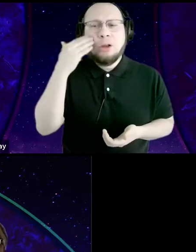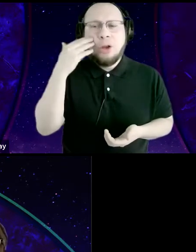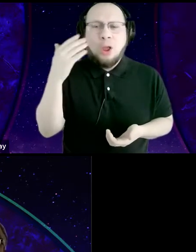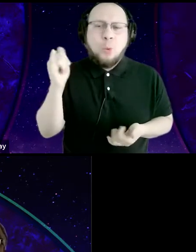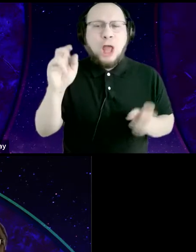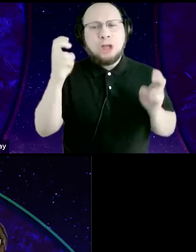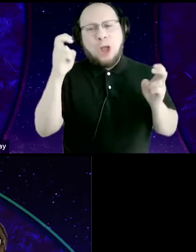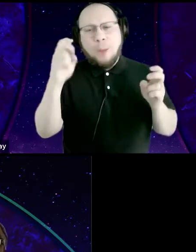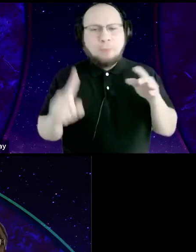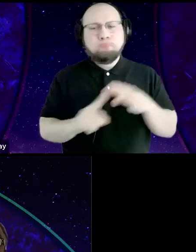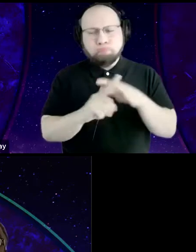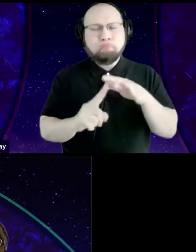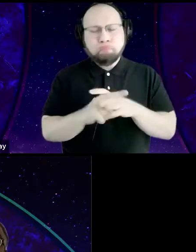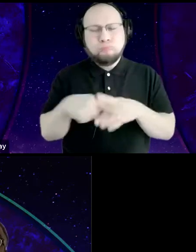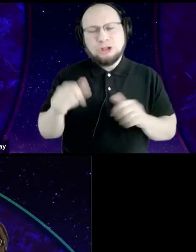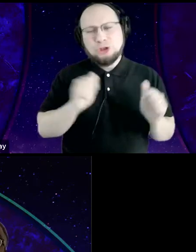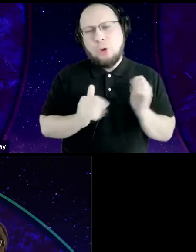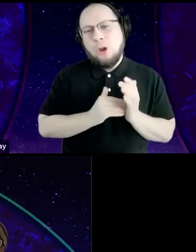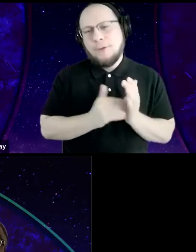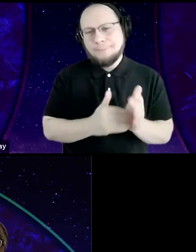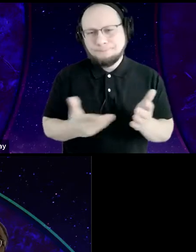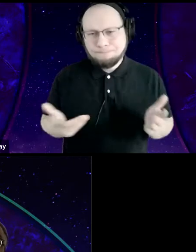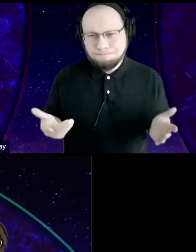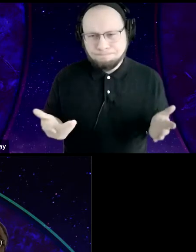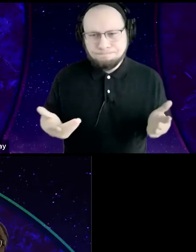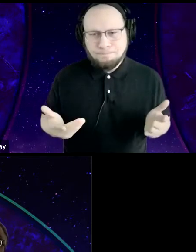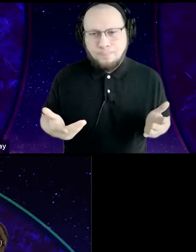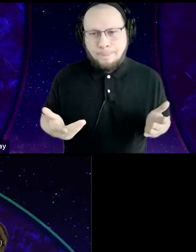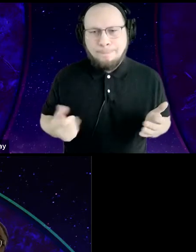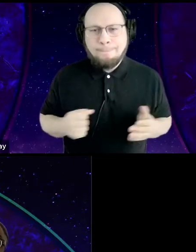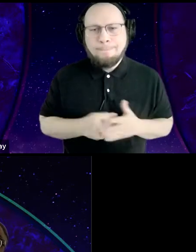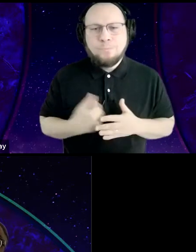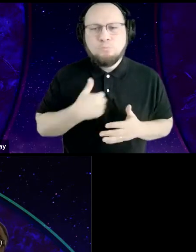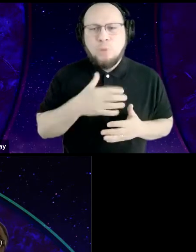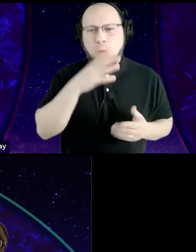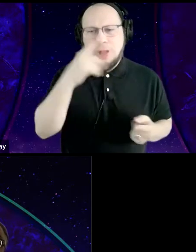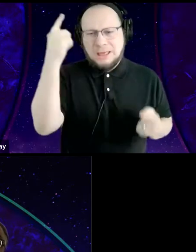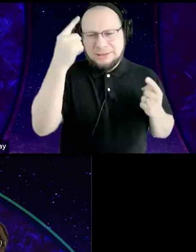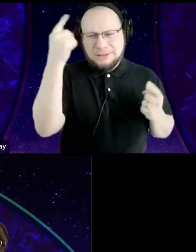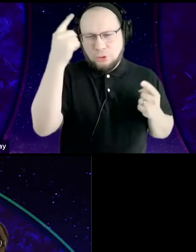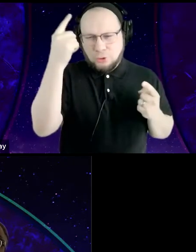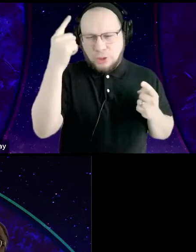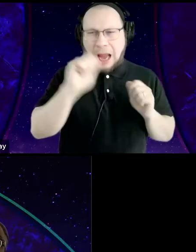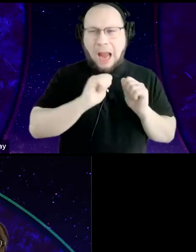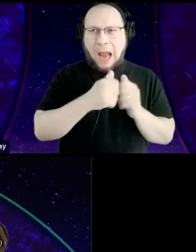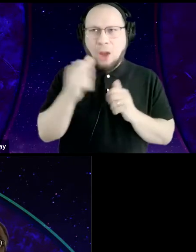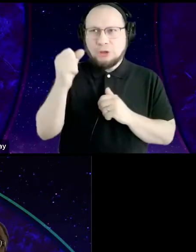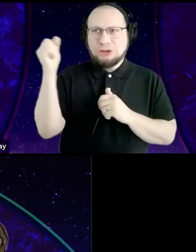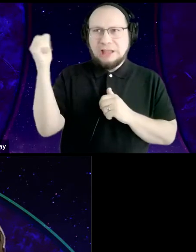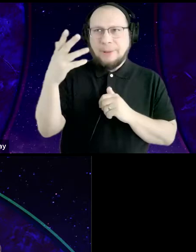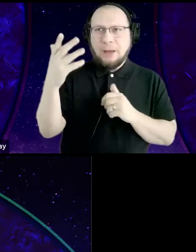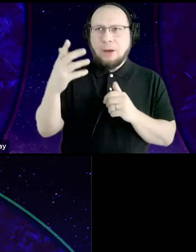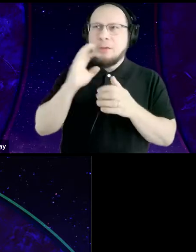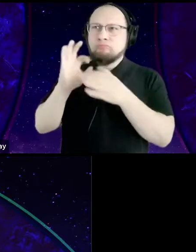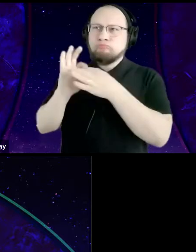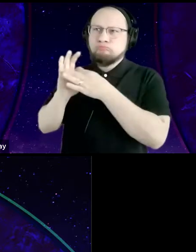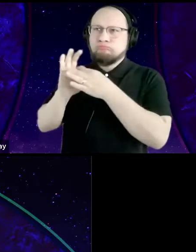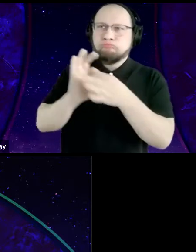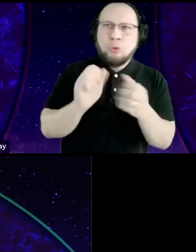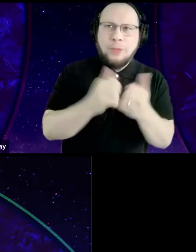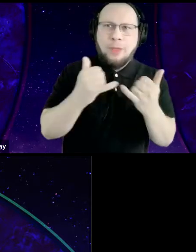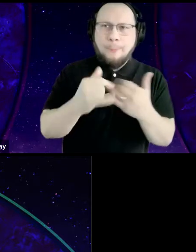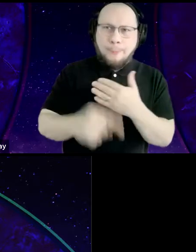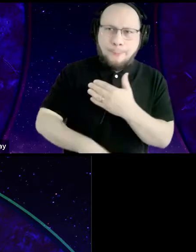topic that we include as we consider how to make those relevant to contemporary humans and bodies,